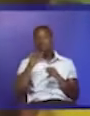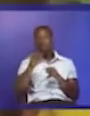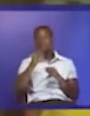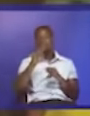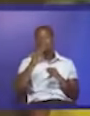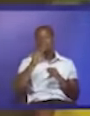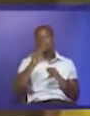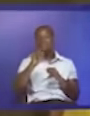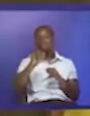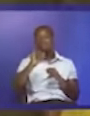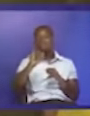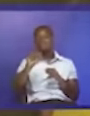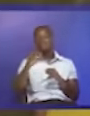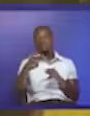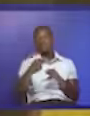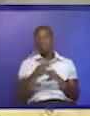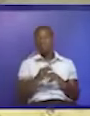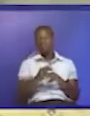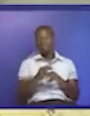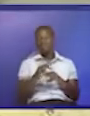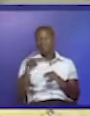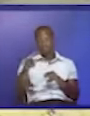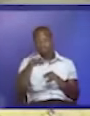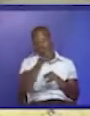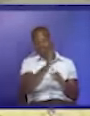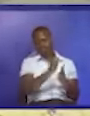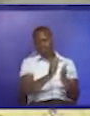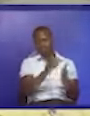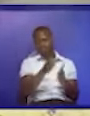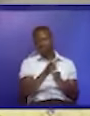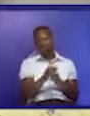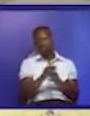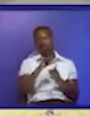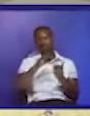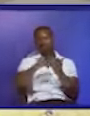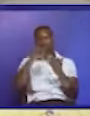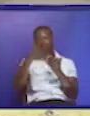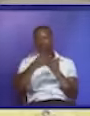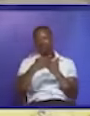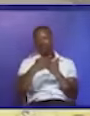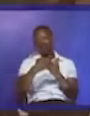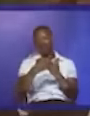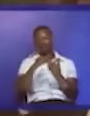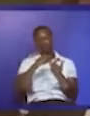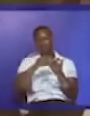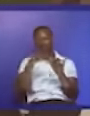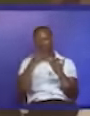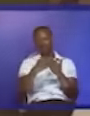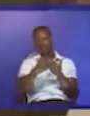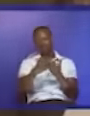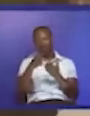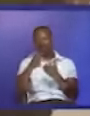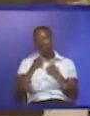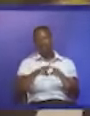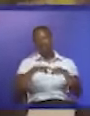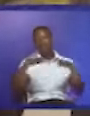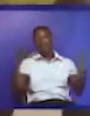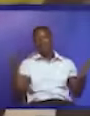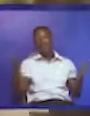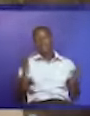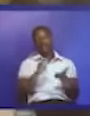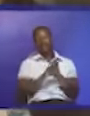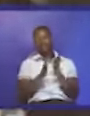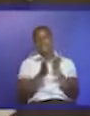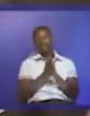That's your name? Go and write it. January is your season. God is opening you up to a very,